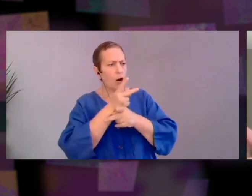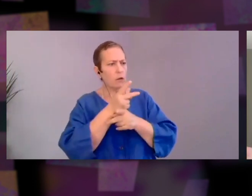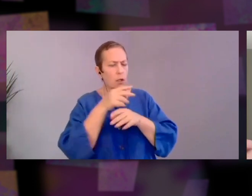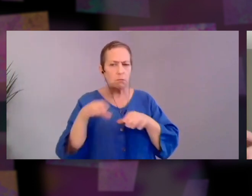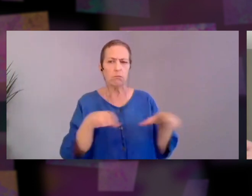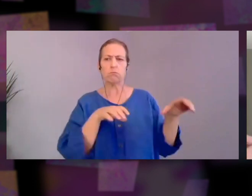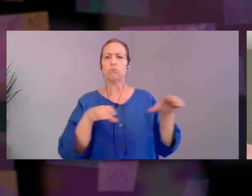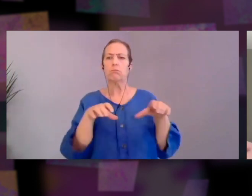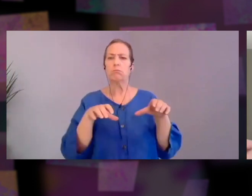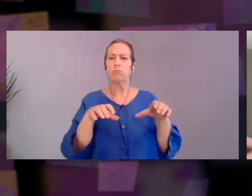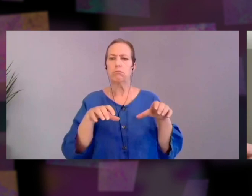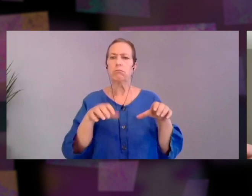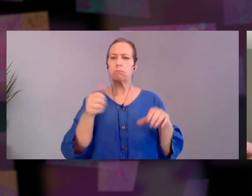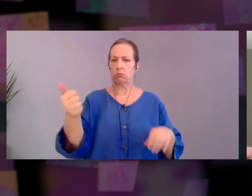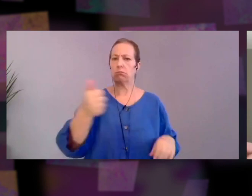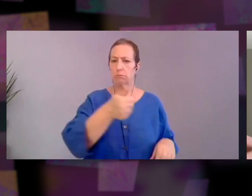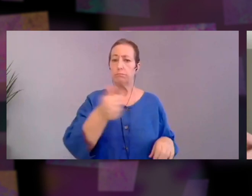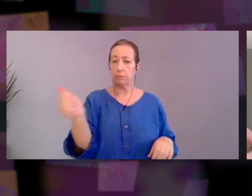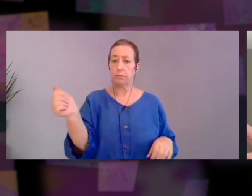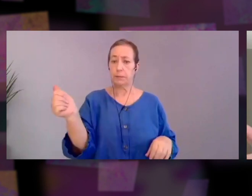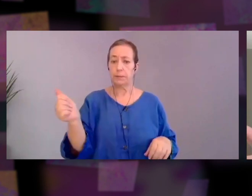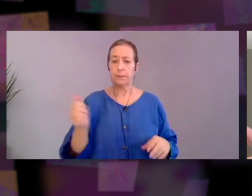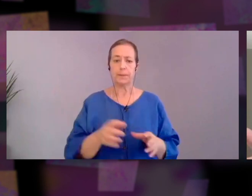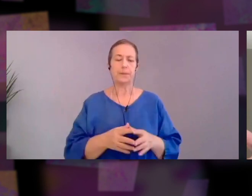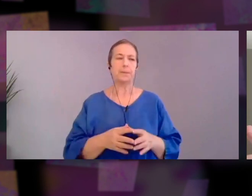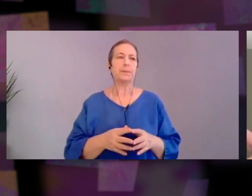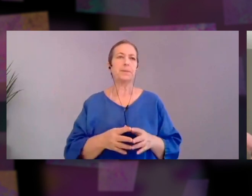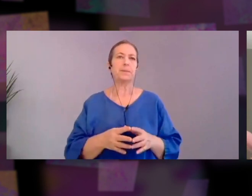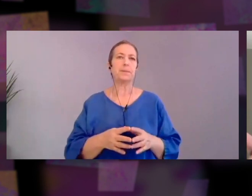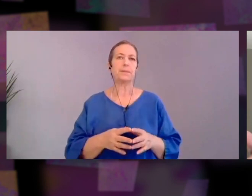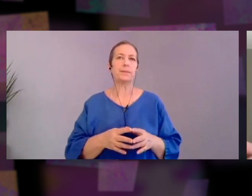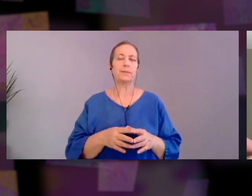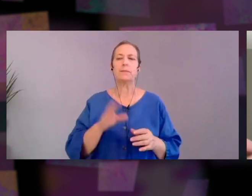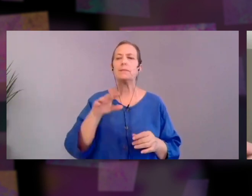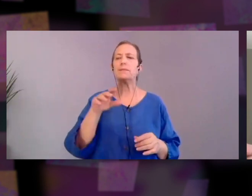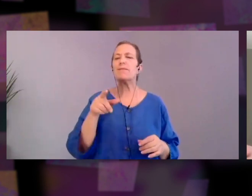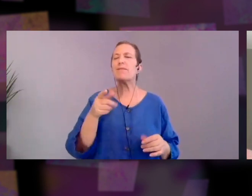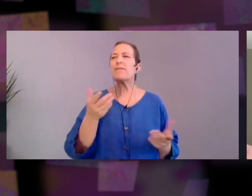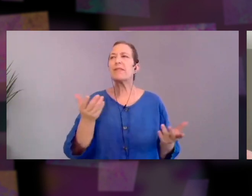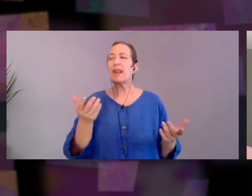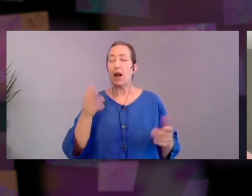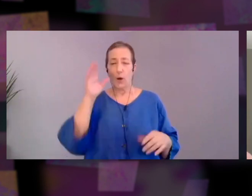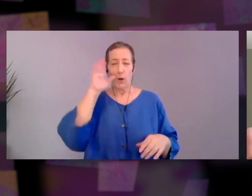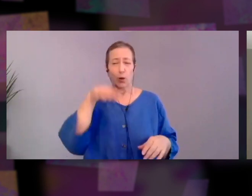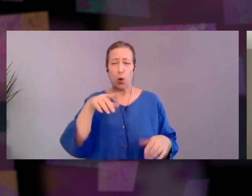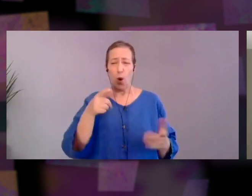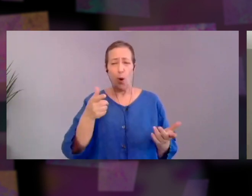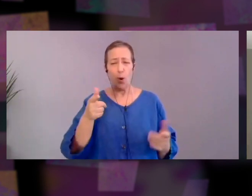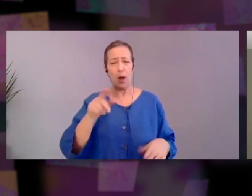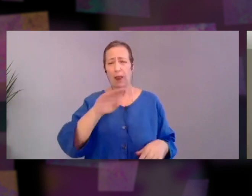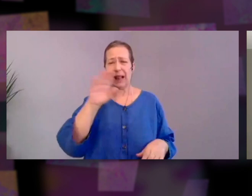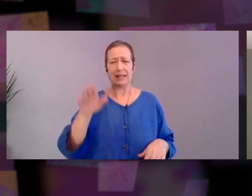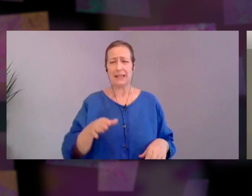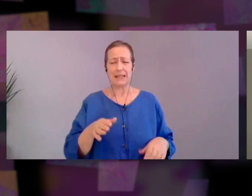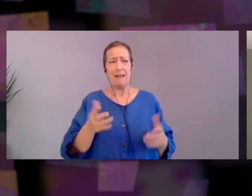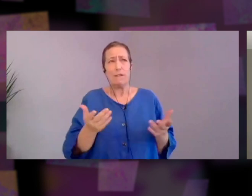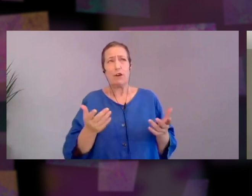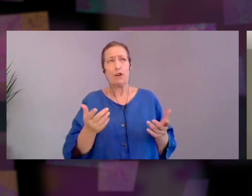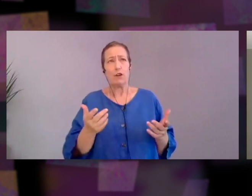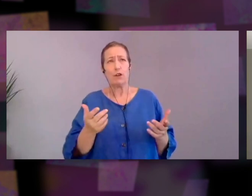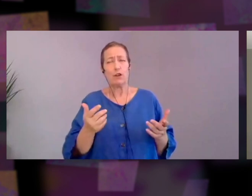I think a good example of this is how there's never a one-size-fits-all challenge that I